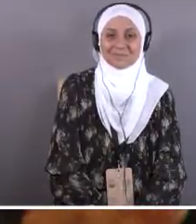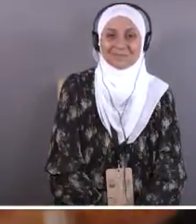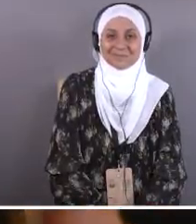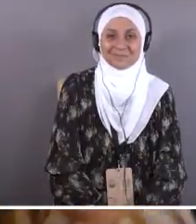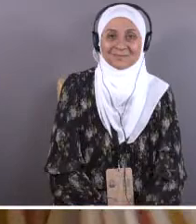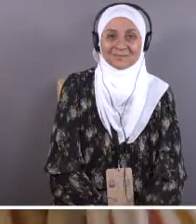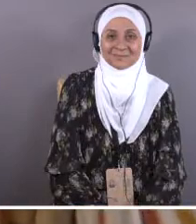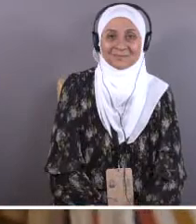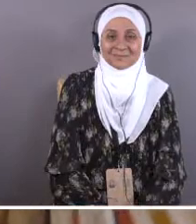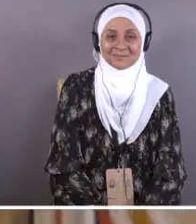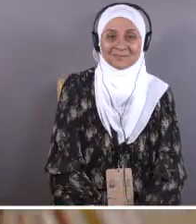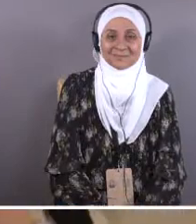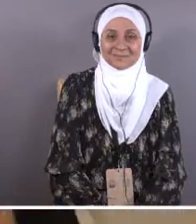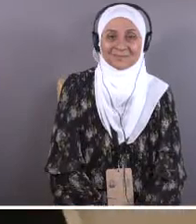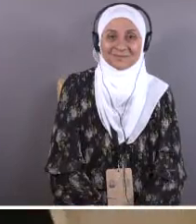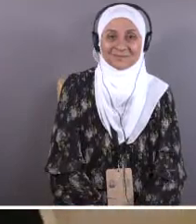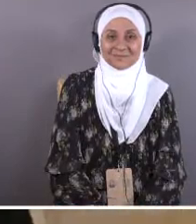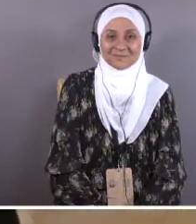all. Thank you.